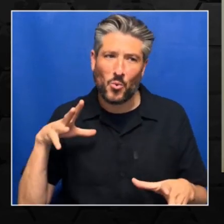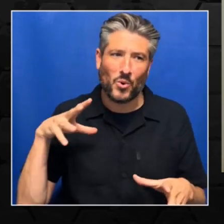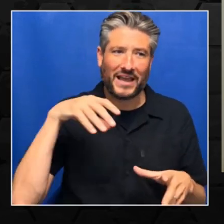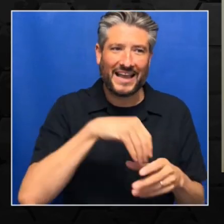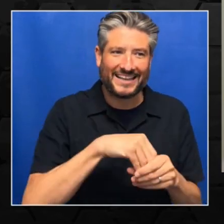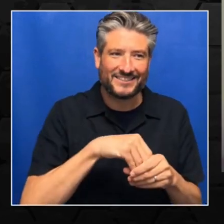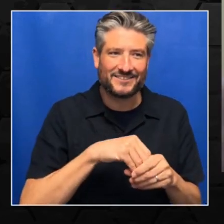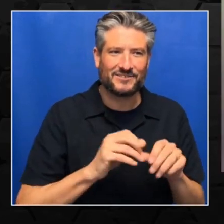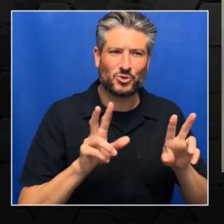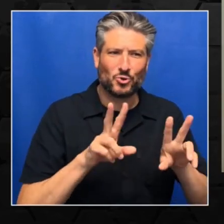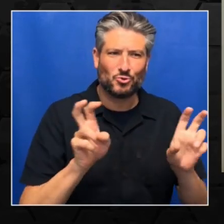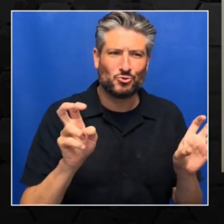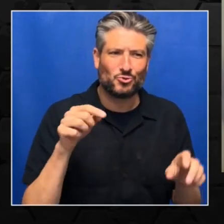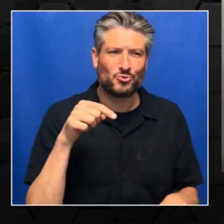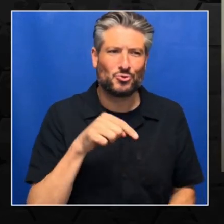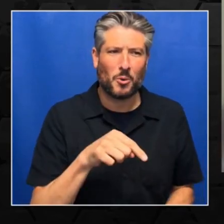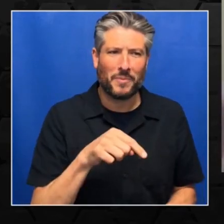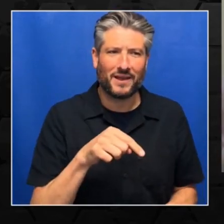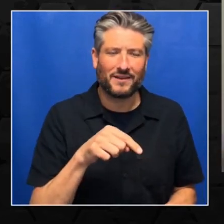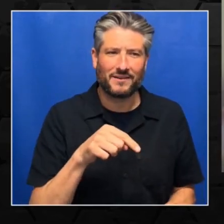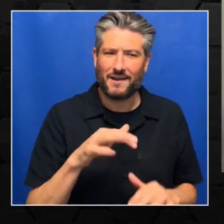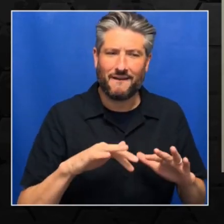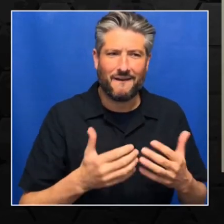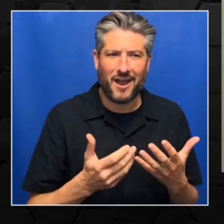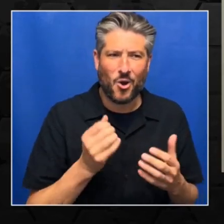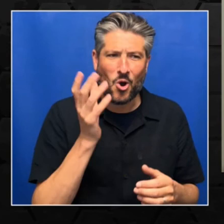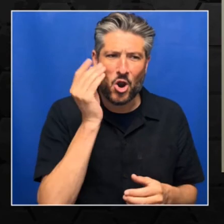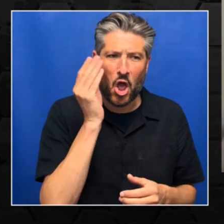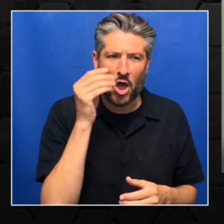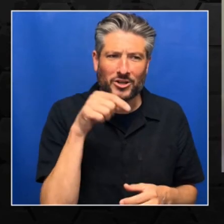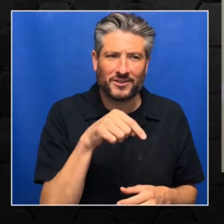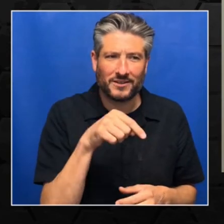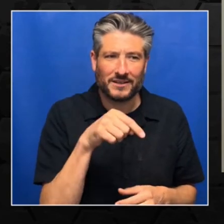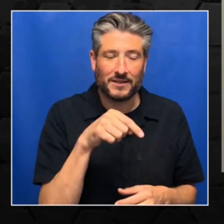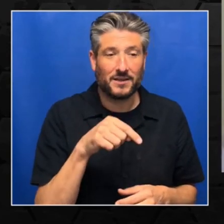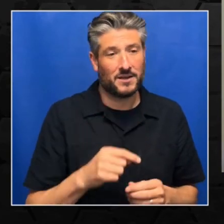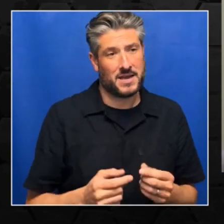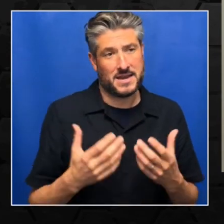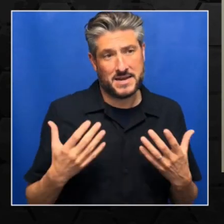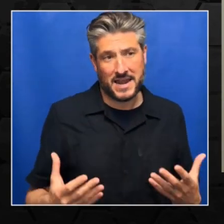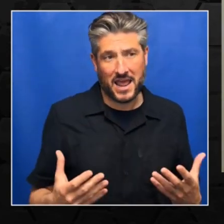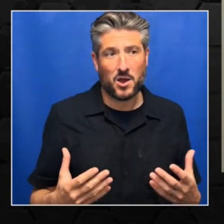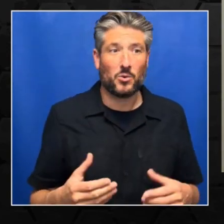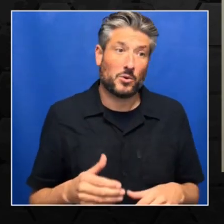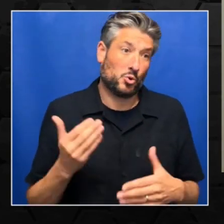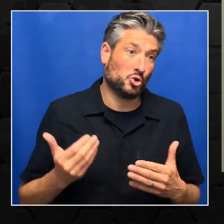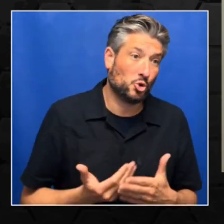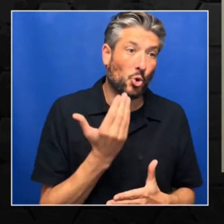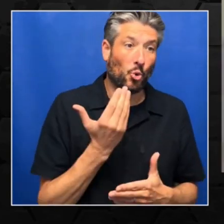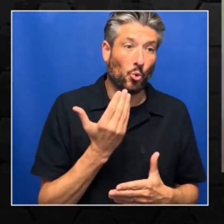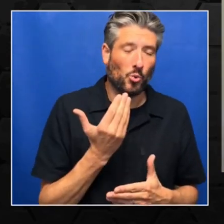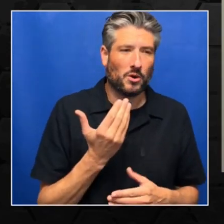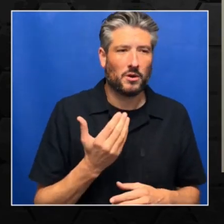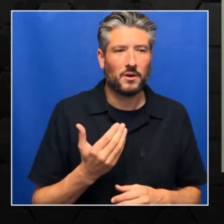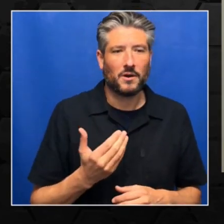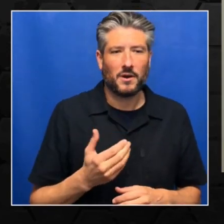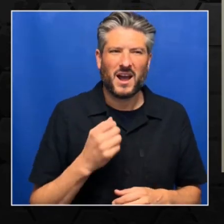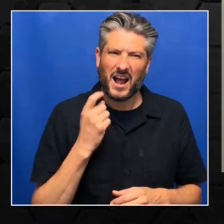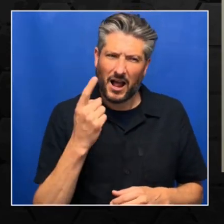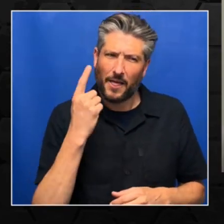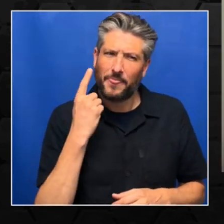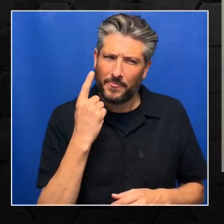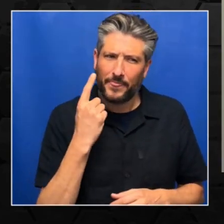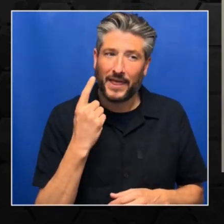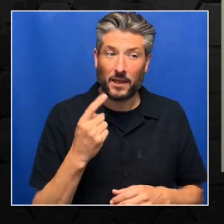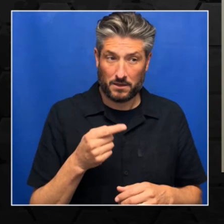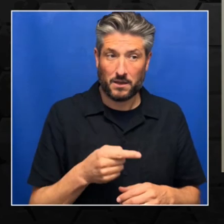is, this particular as a profession, this is just growing. It's still very new to people. You can't go up to a person and say, "I want to become a biometric engineer